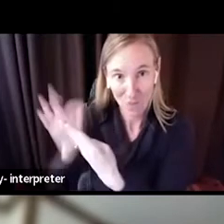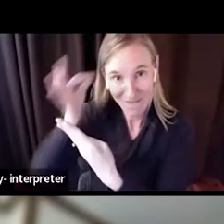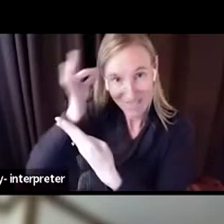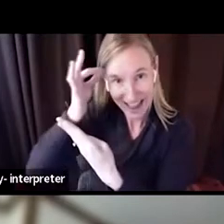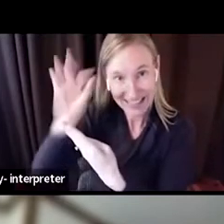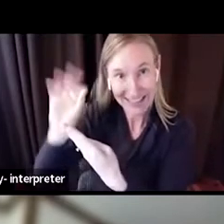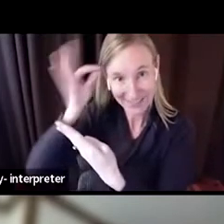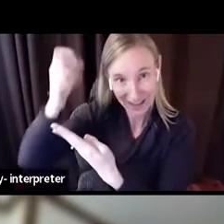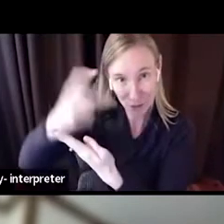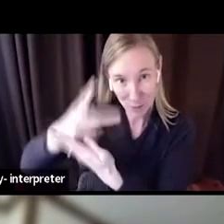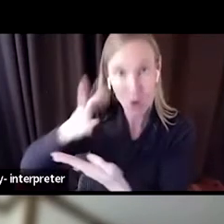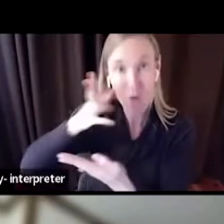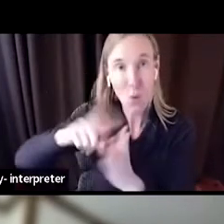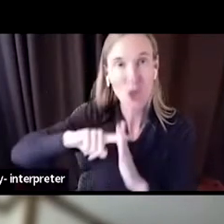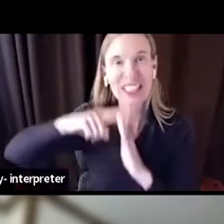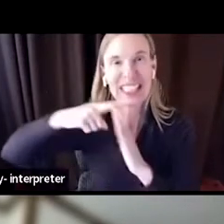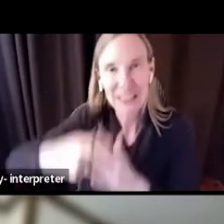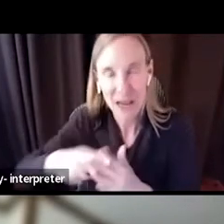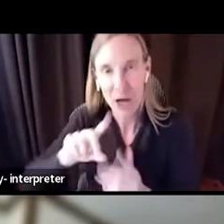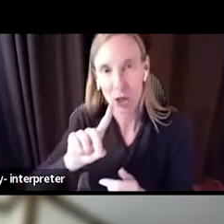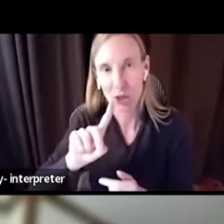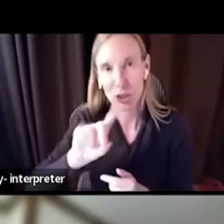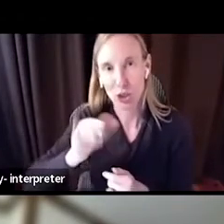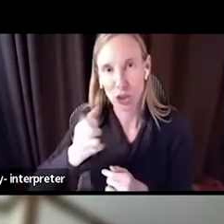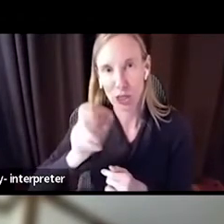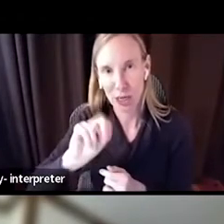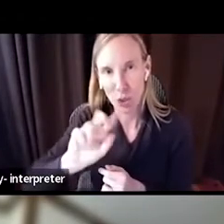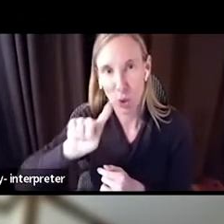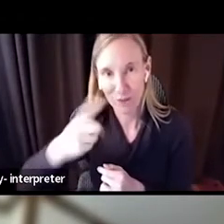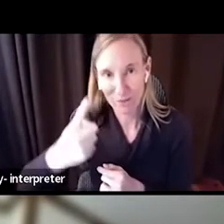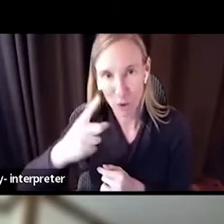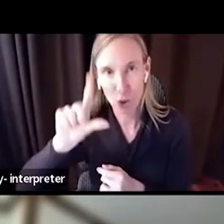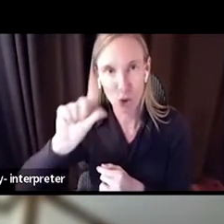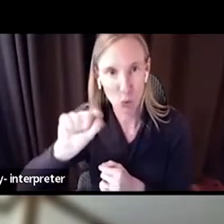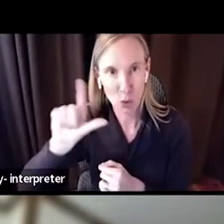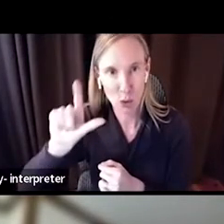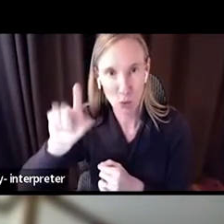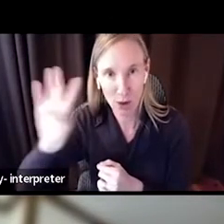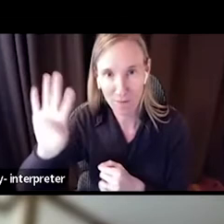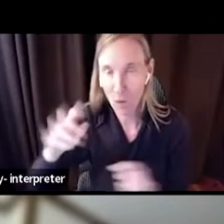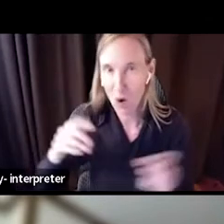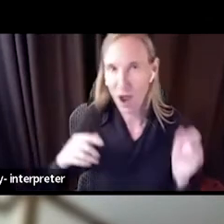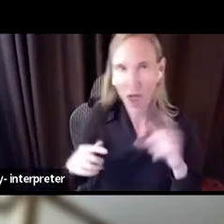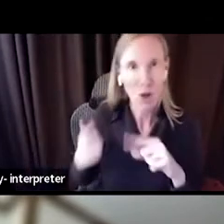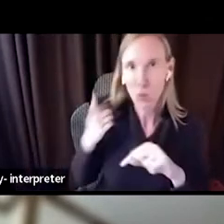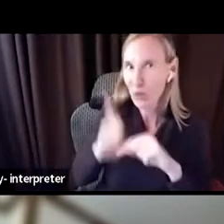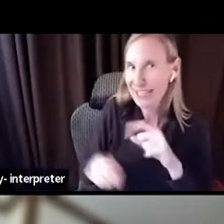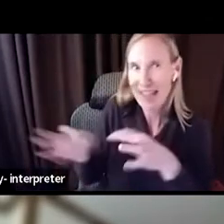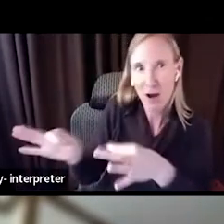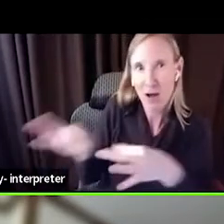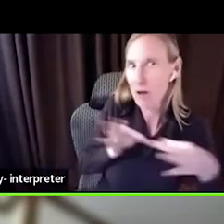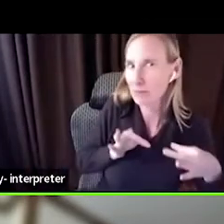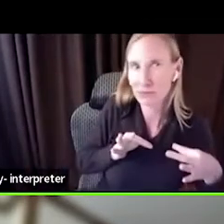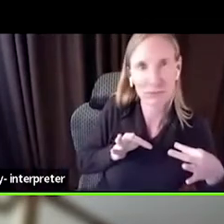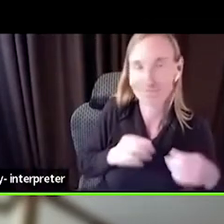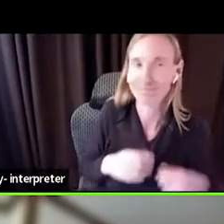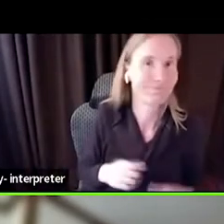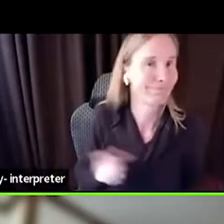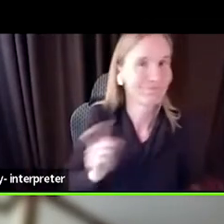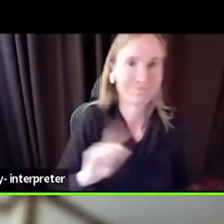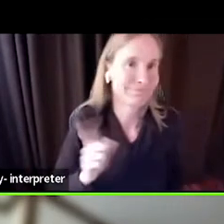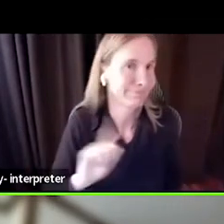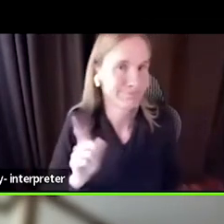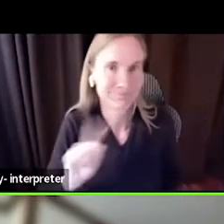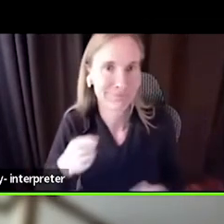to accelerate that into any earlier plan. Is that accurate? That's correct, and for